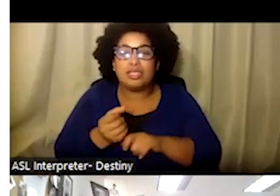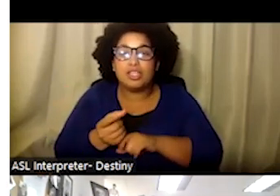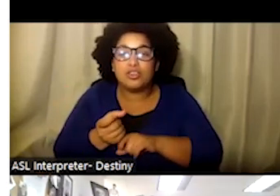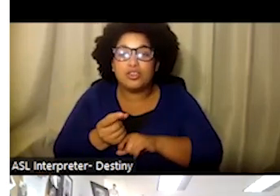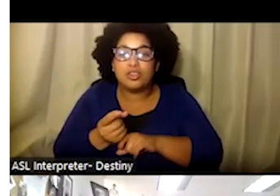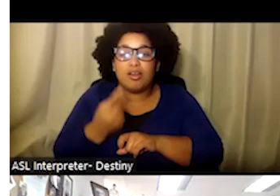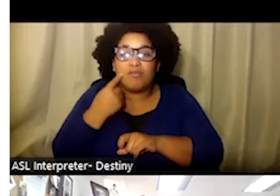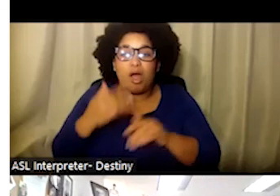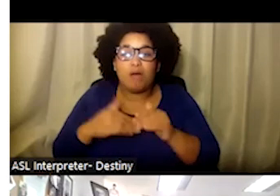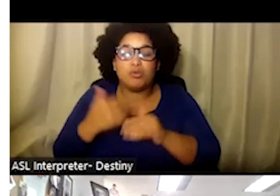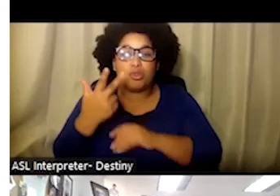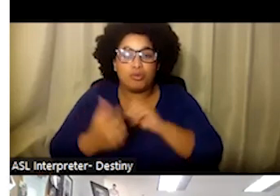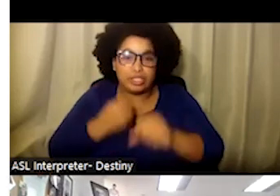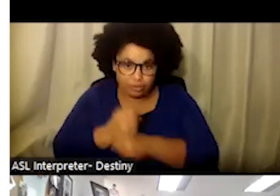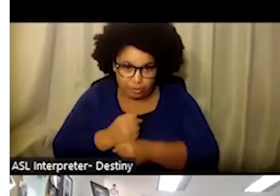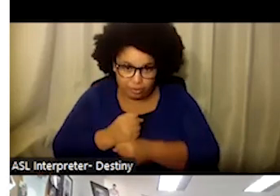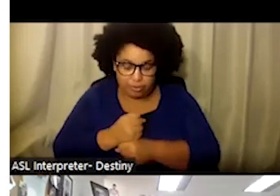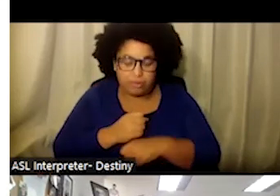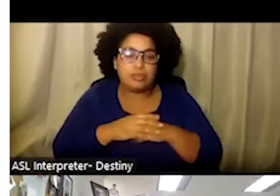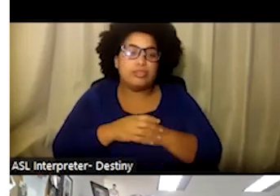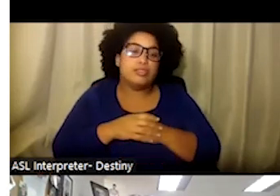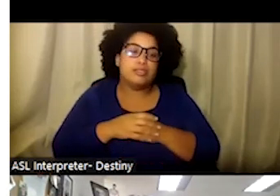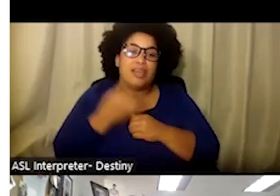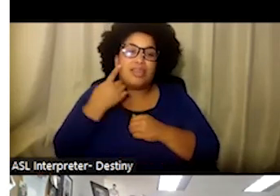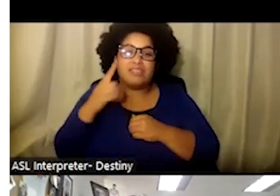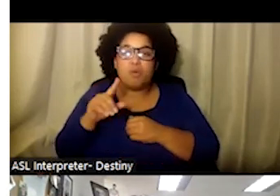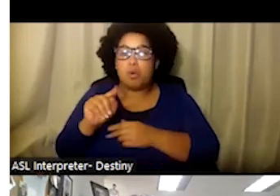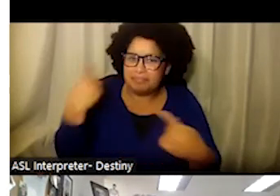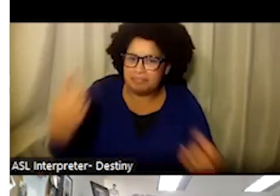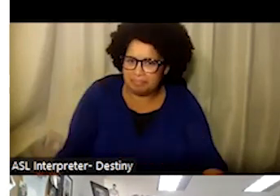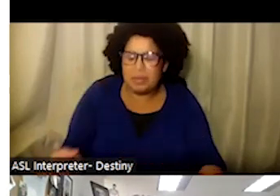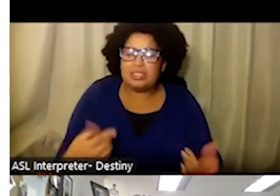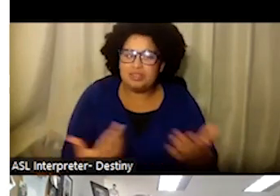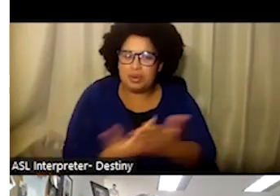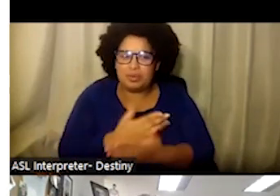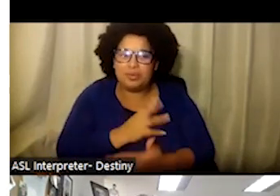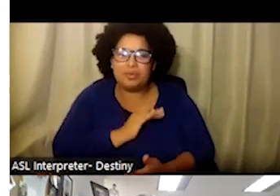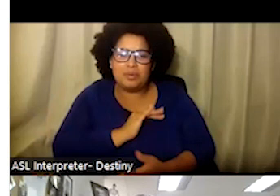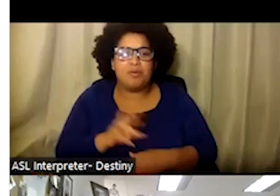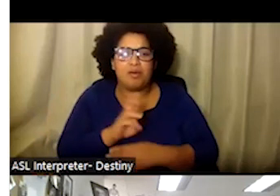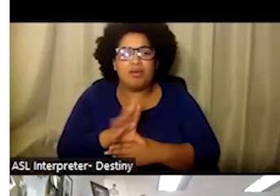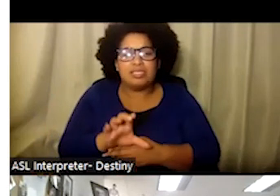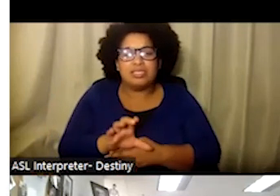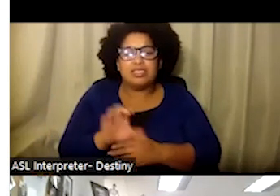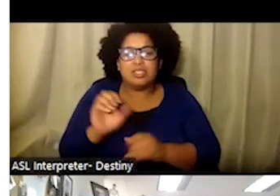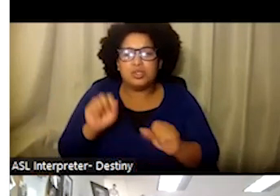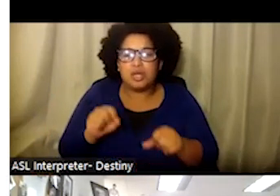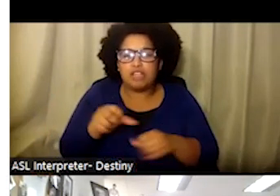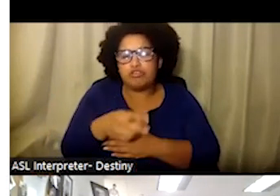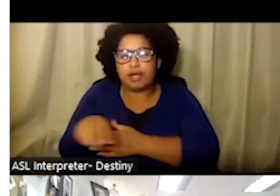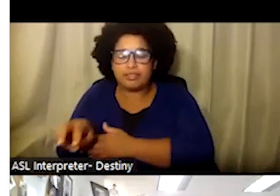as many as 3 years, and that's for the tuition reimbursement. Regional centers, you could